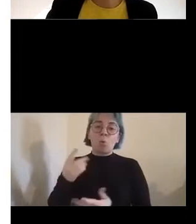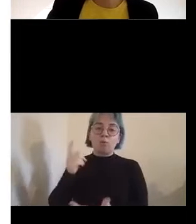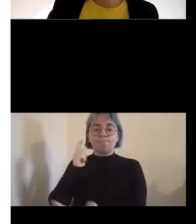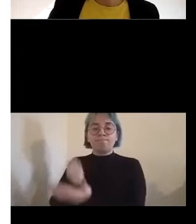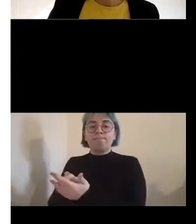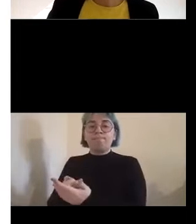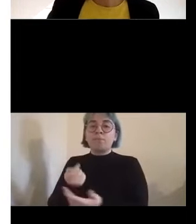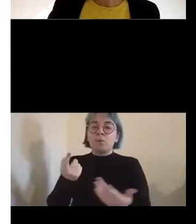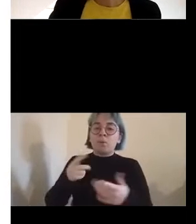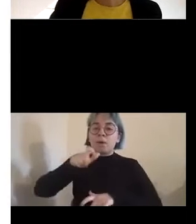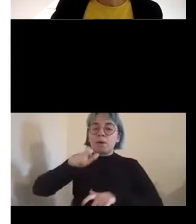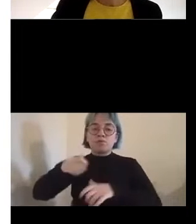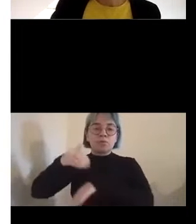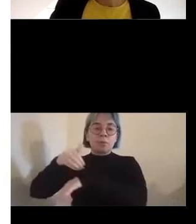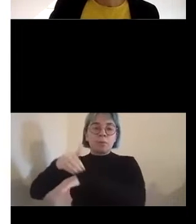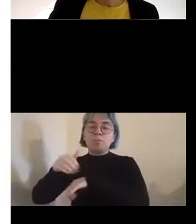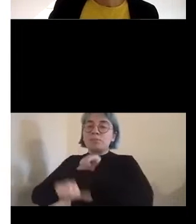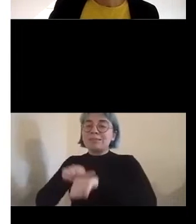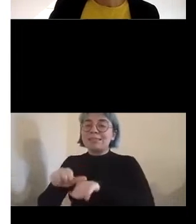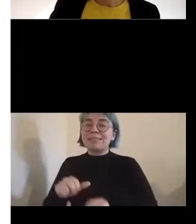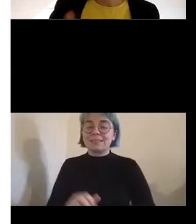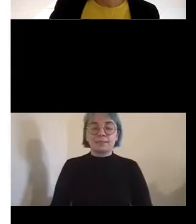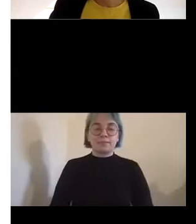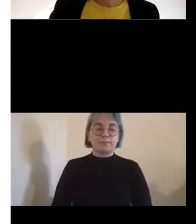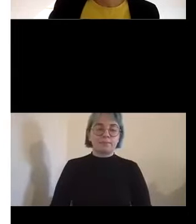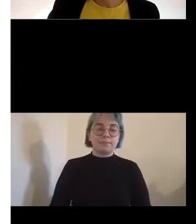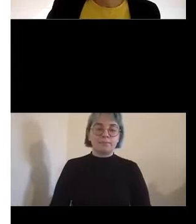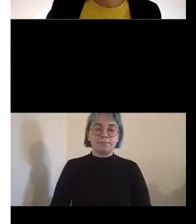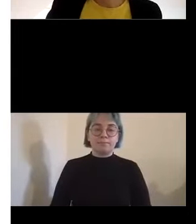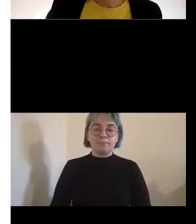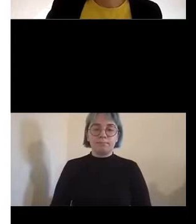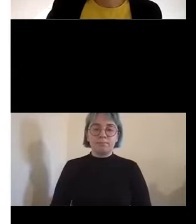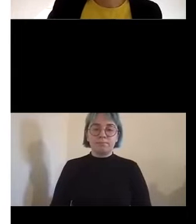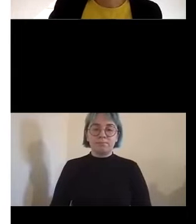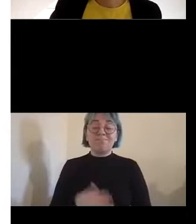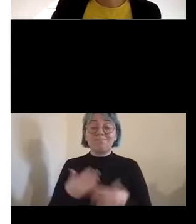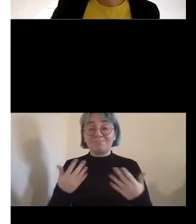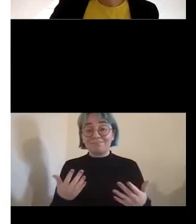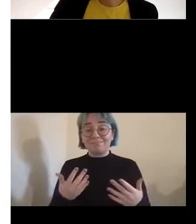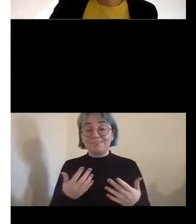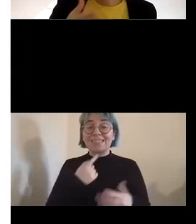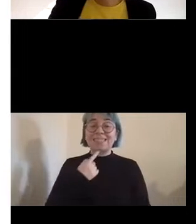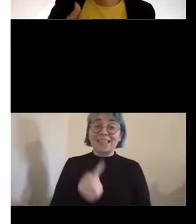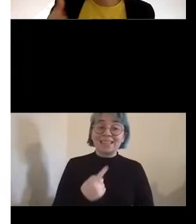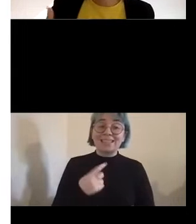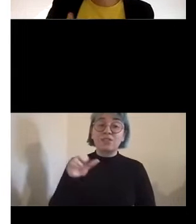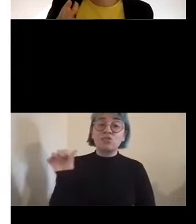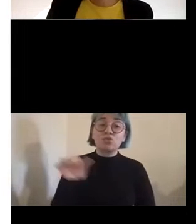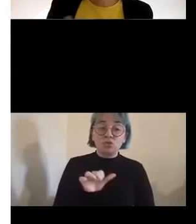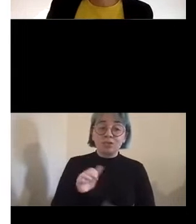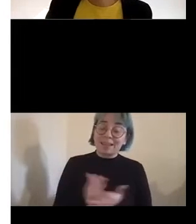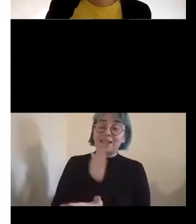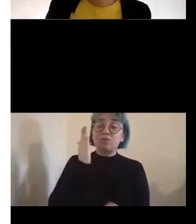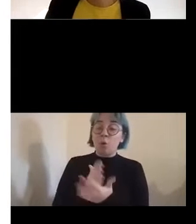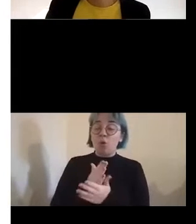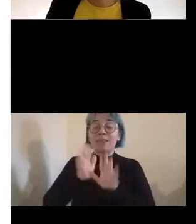proceedings. So what it is by the directive, it says that member states should ensure that the specific